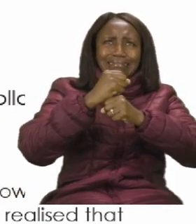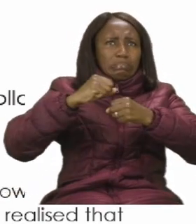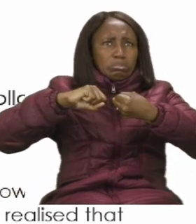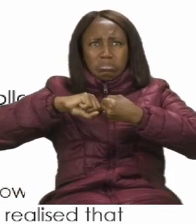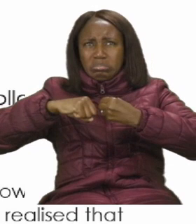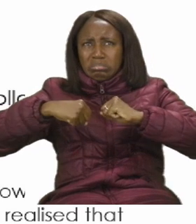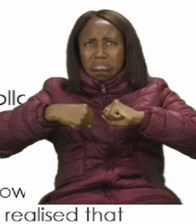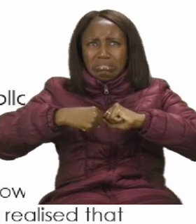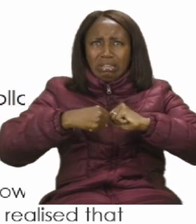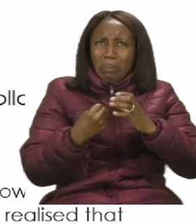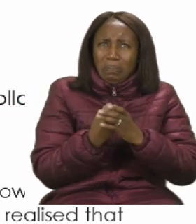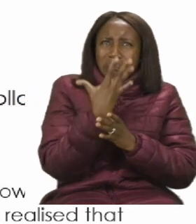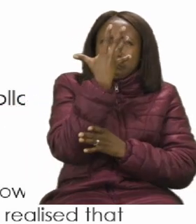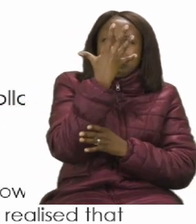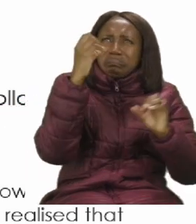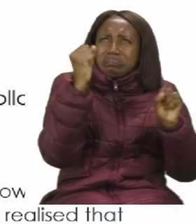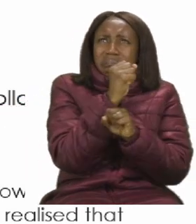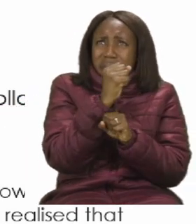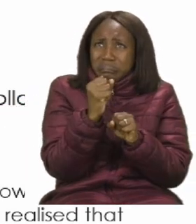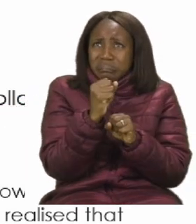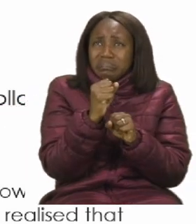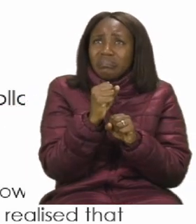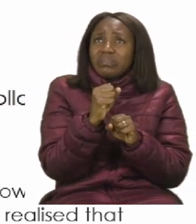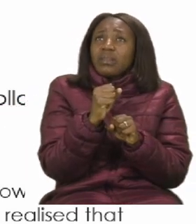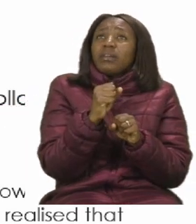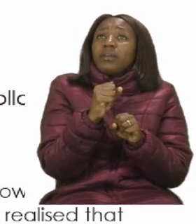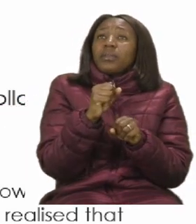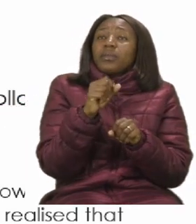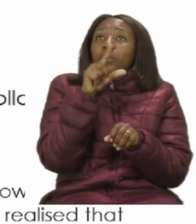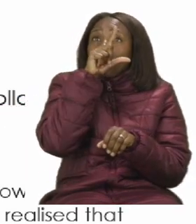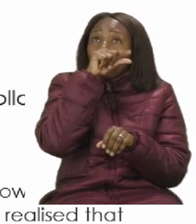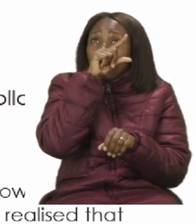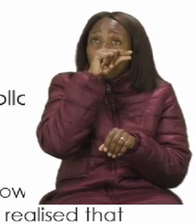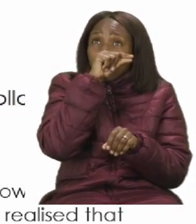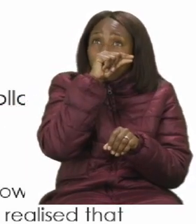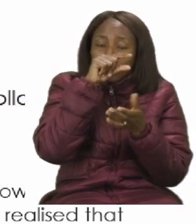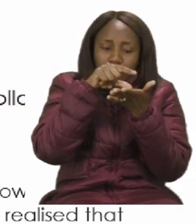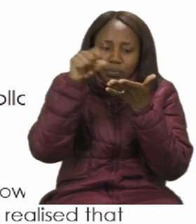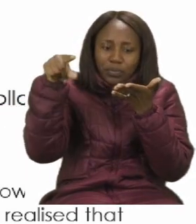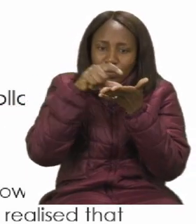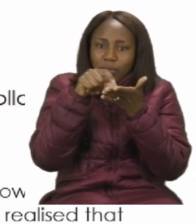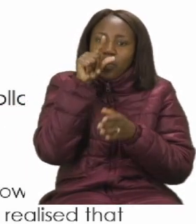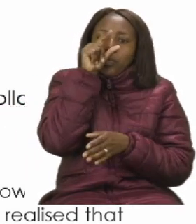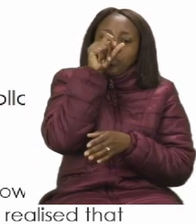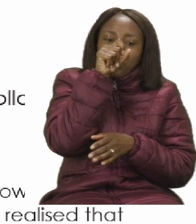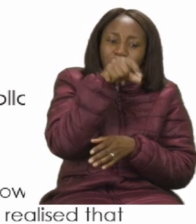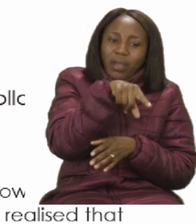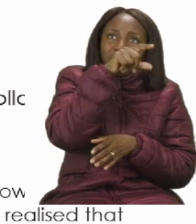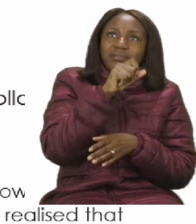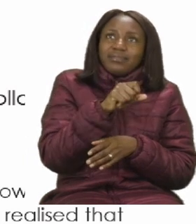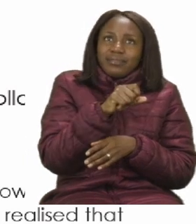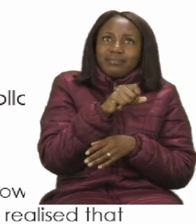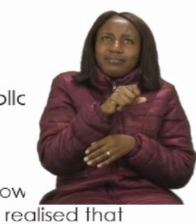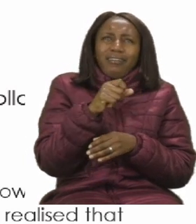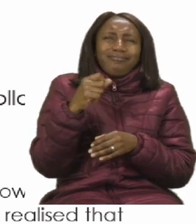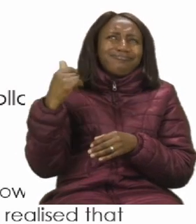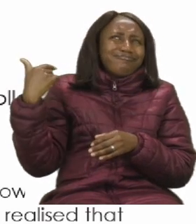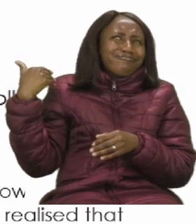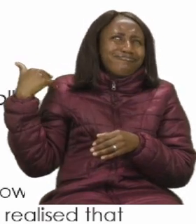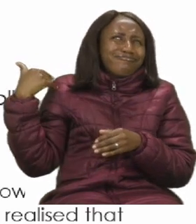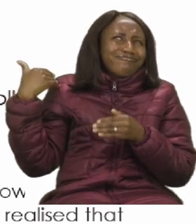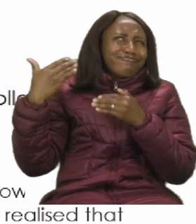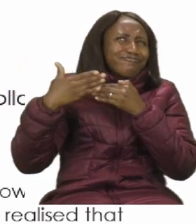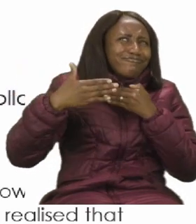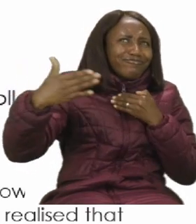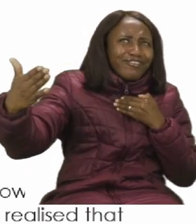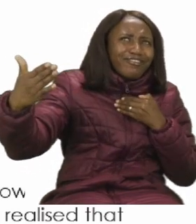struggled to grow. Her seed had been dropped by a bird from far away.